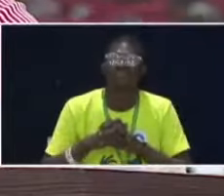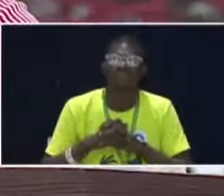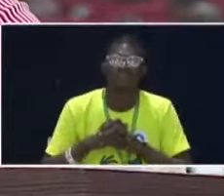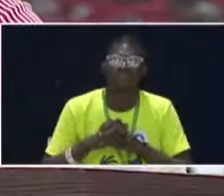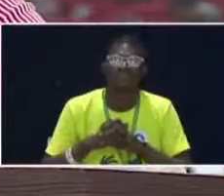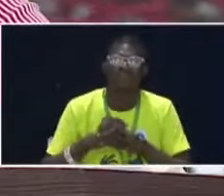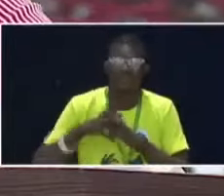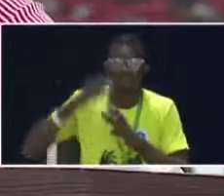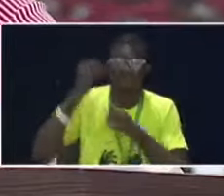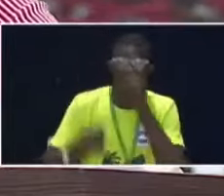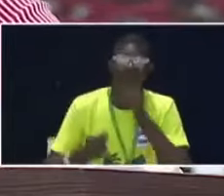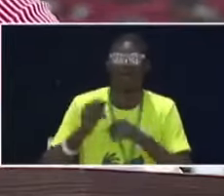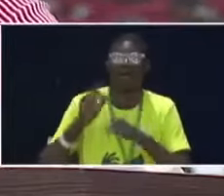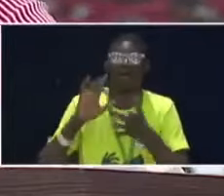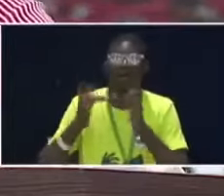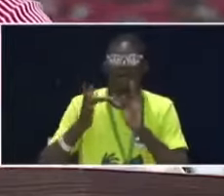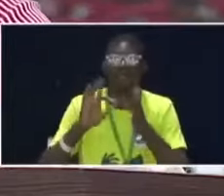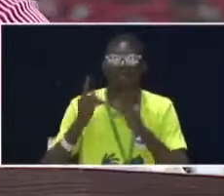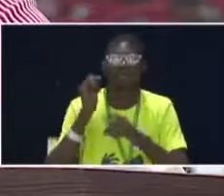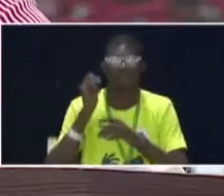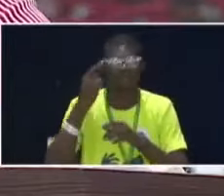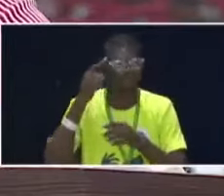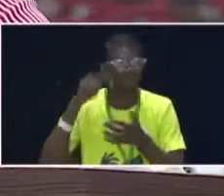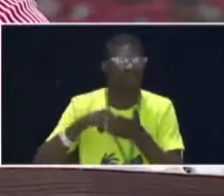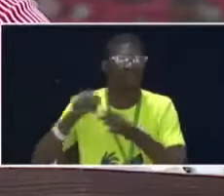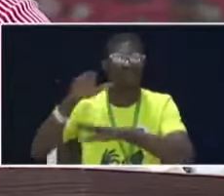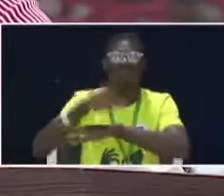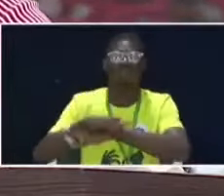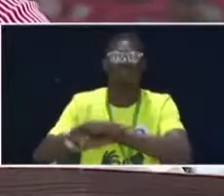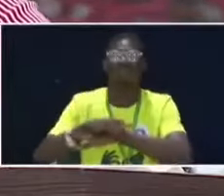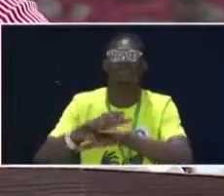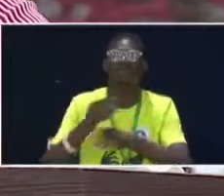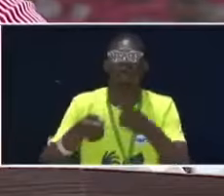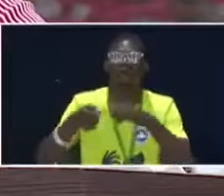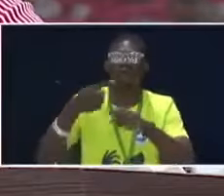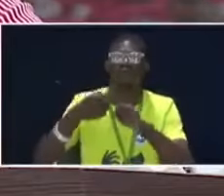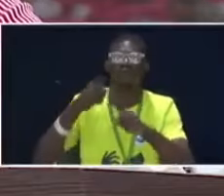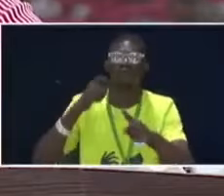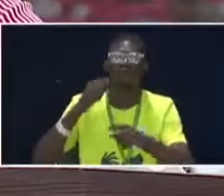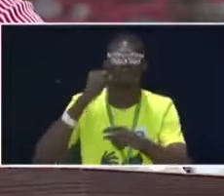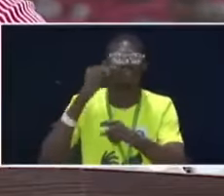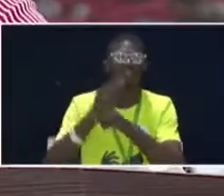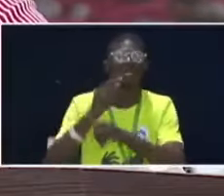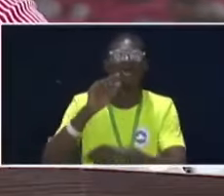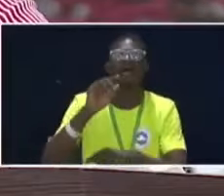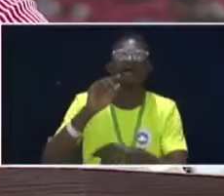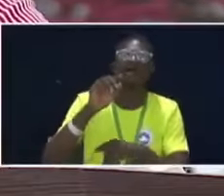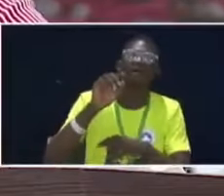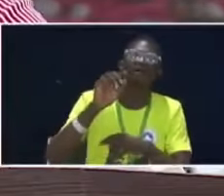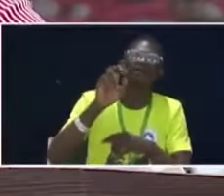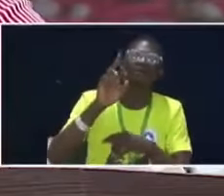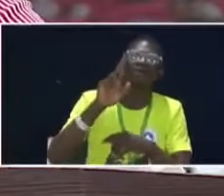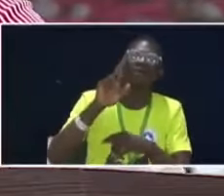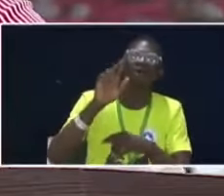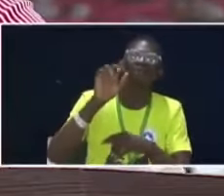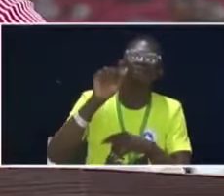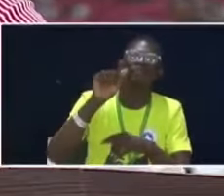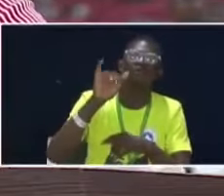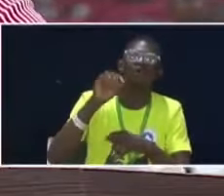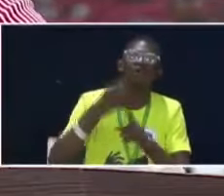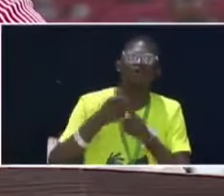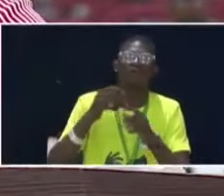And the final online testimony for this evening comes from Sister Moturayo from Canada, who had